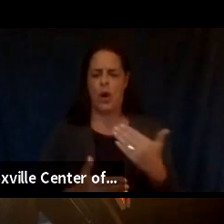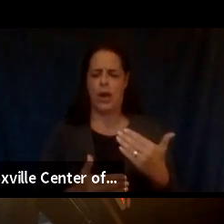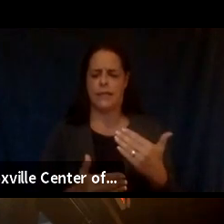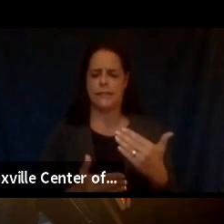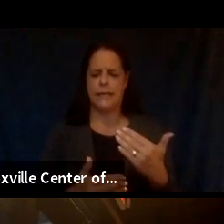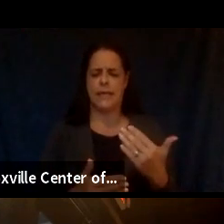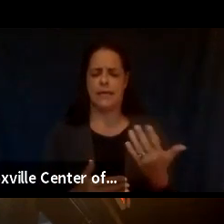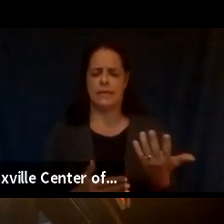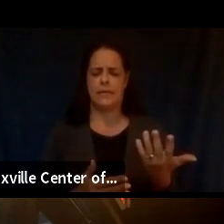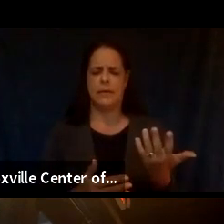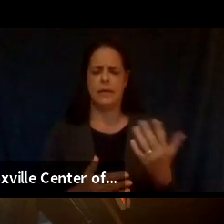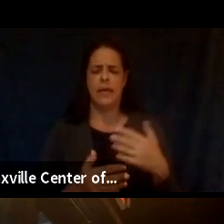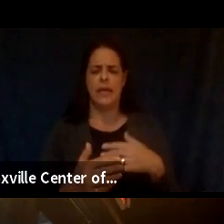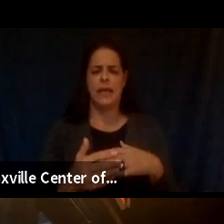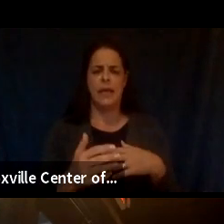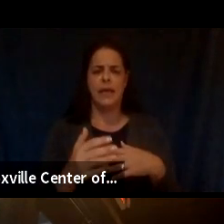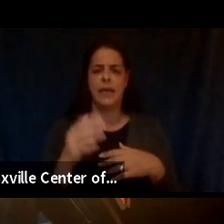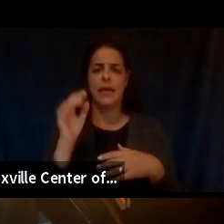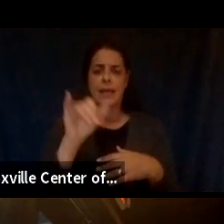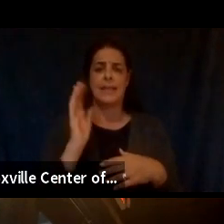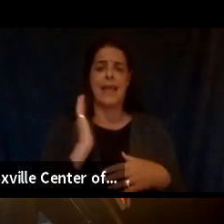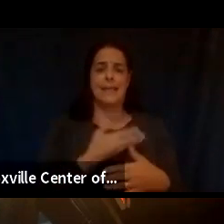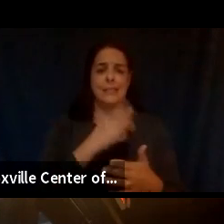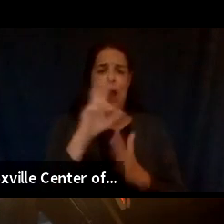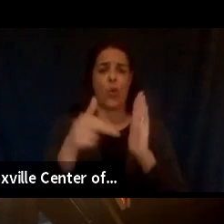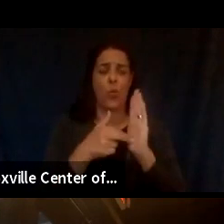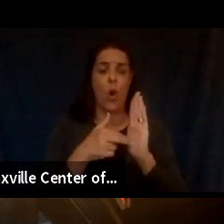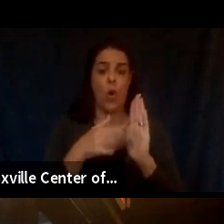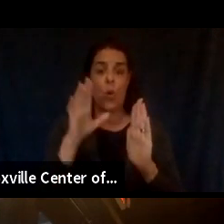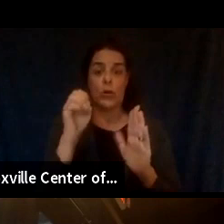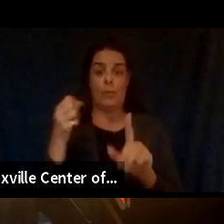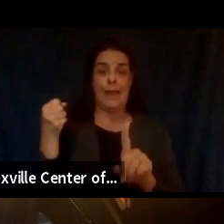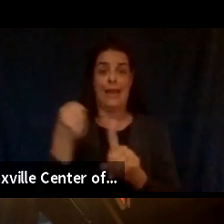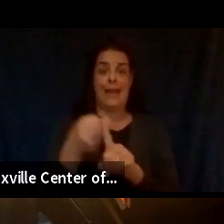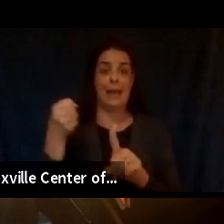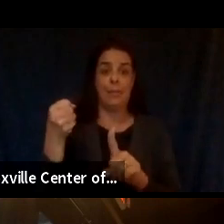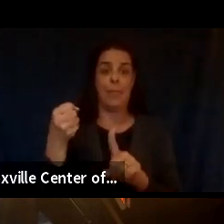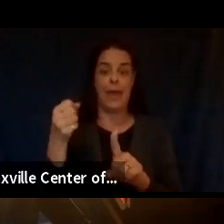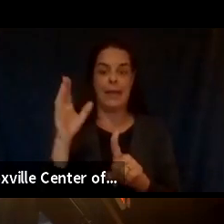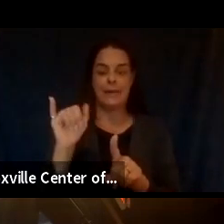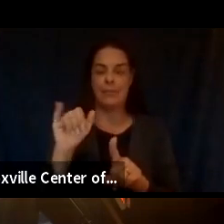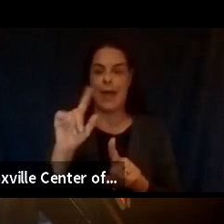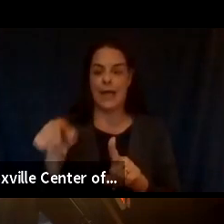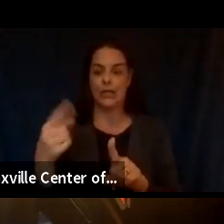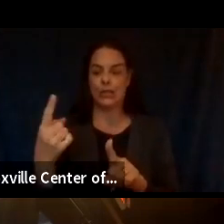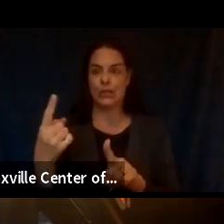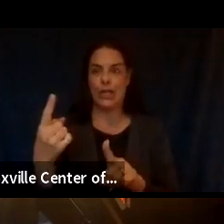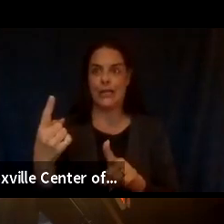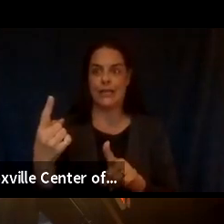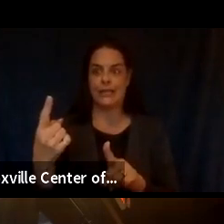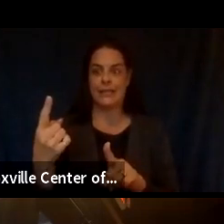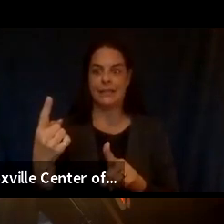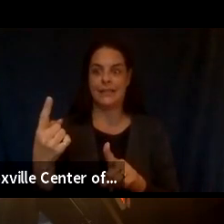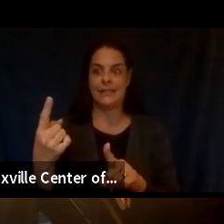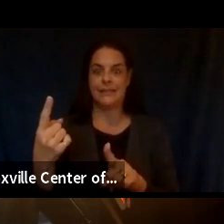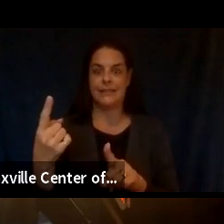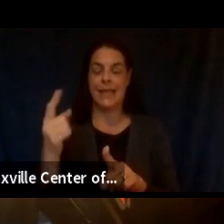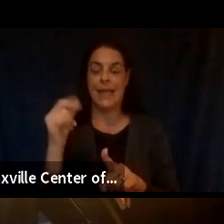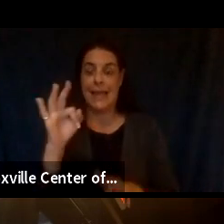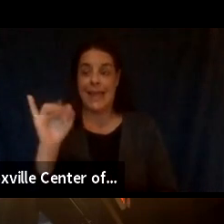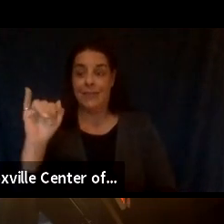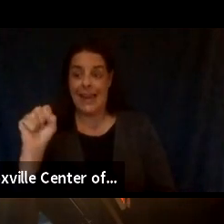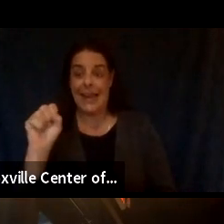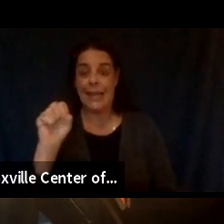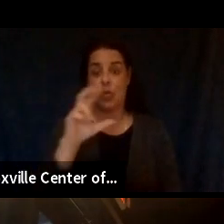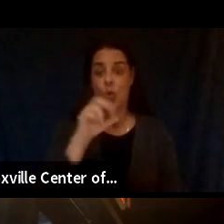That is our role, to be impacted by just what, you know, whether it is or is not, or